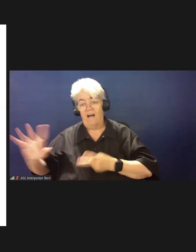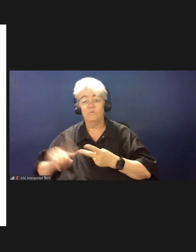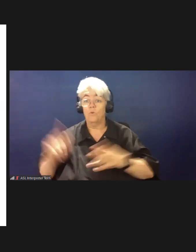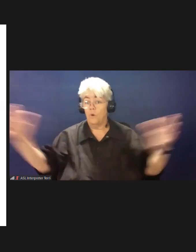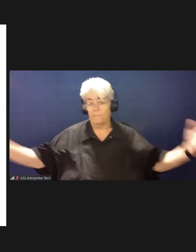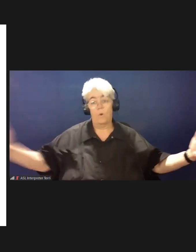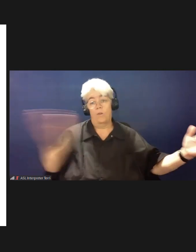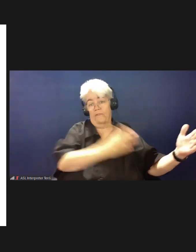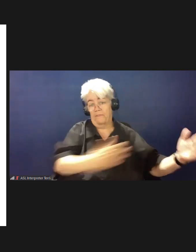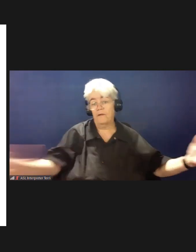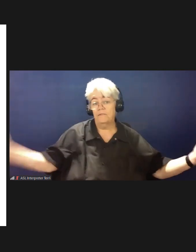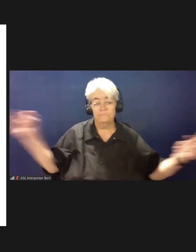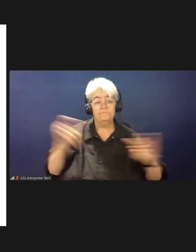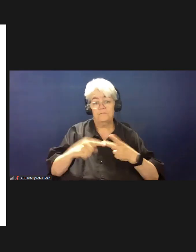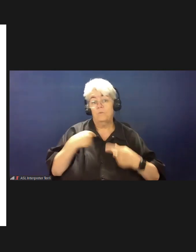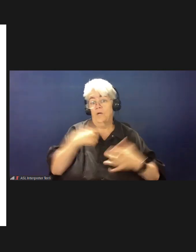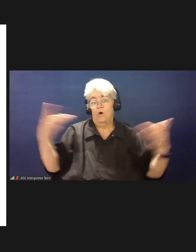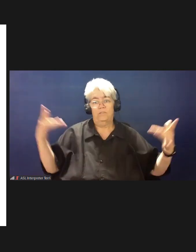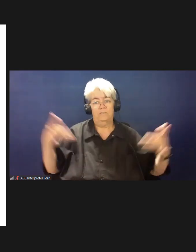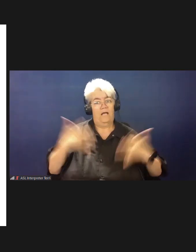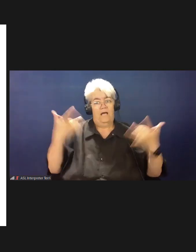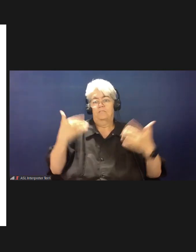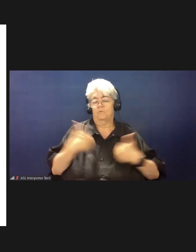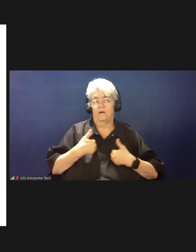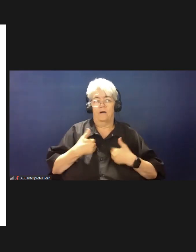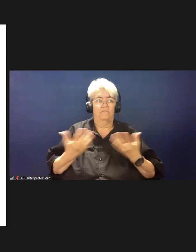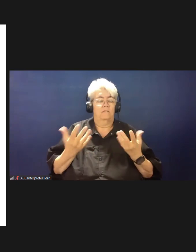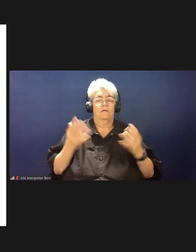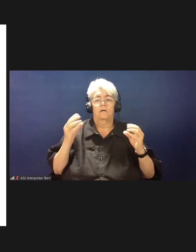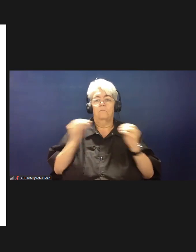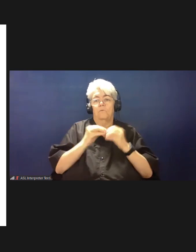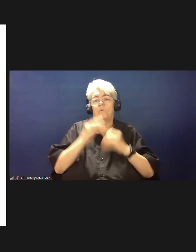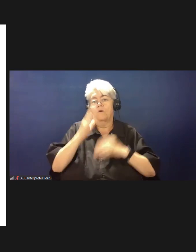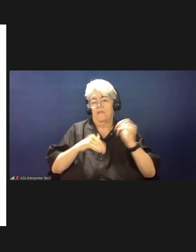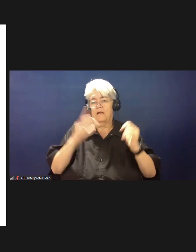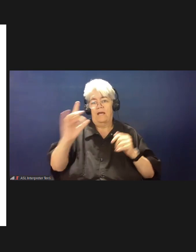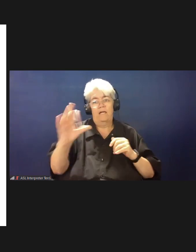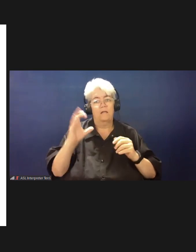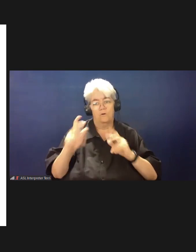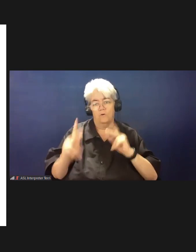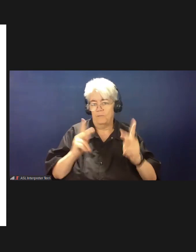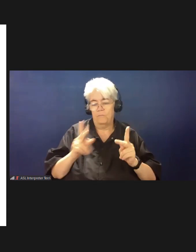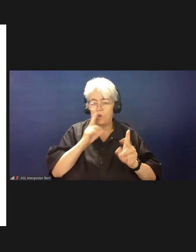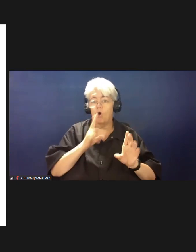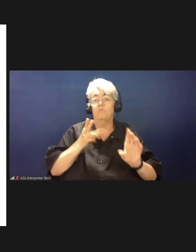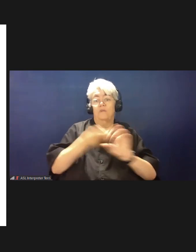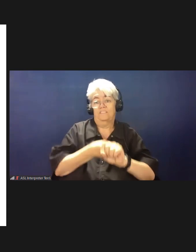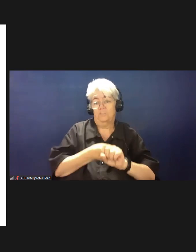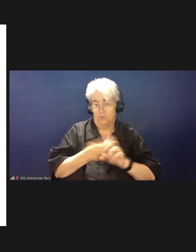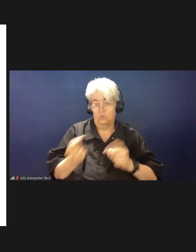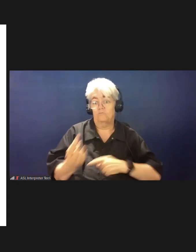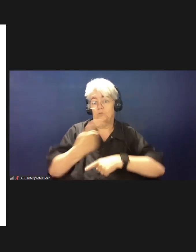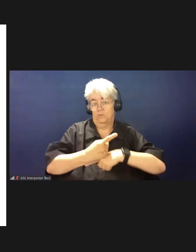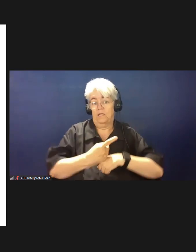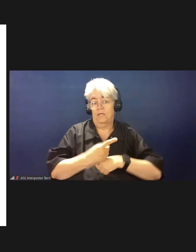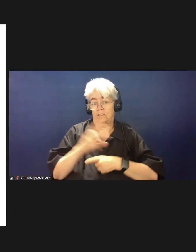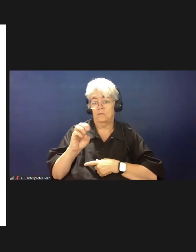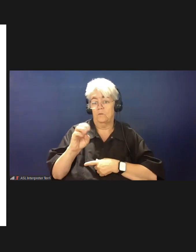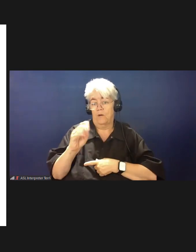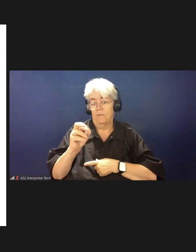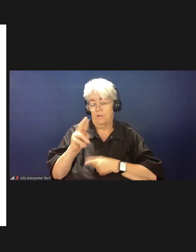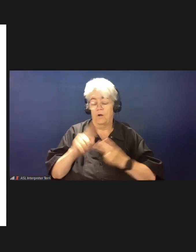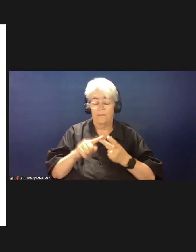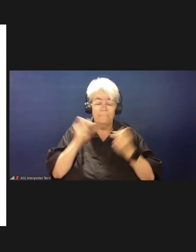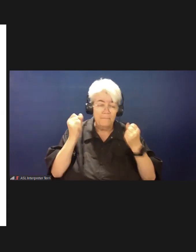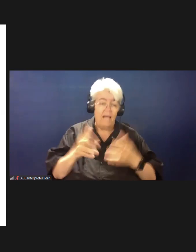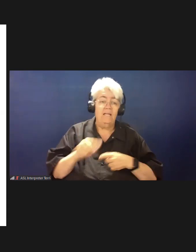We're delighted to have well over 800 people registered for today's webinar, and many of you submitted